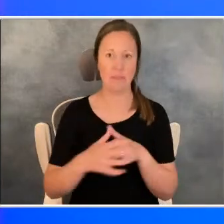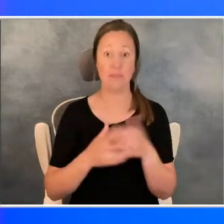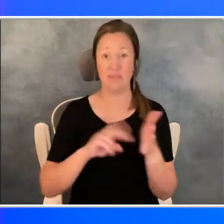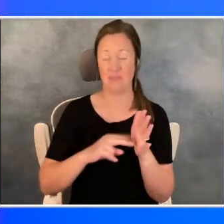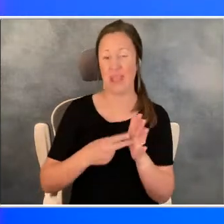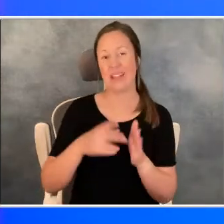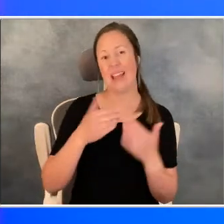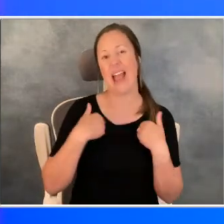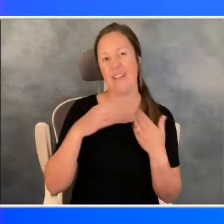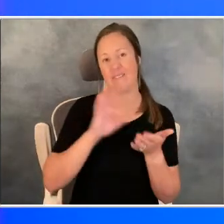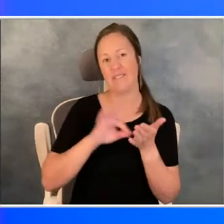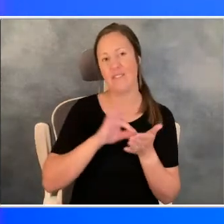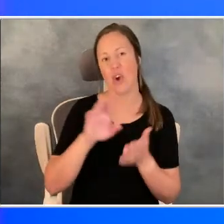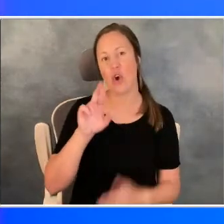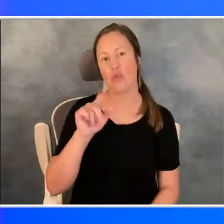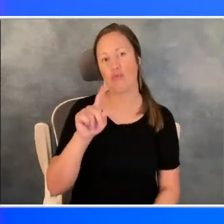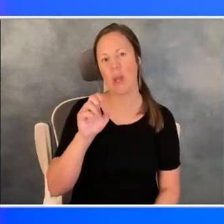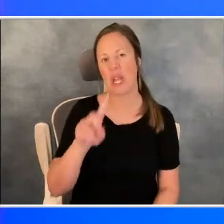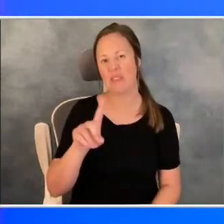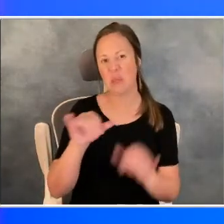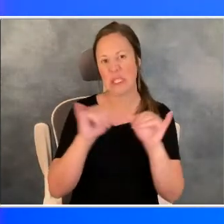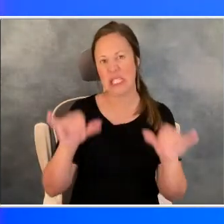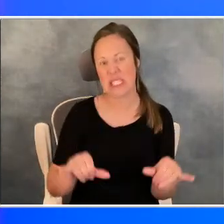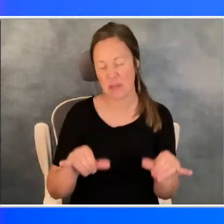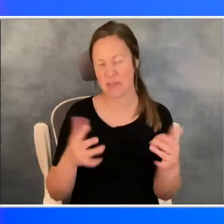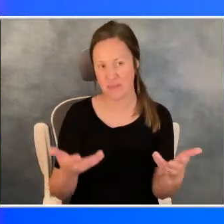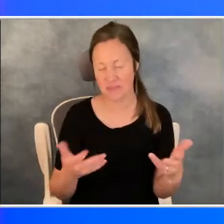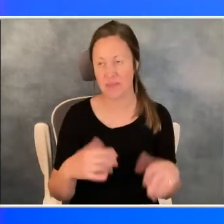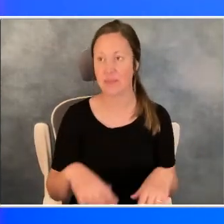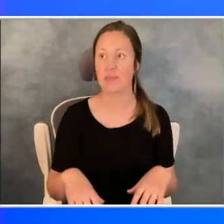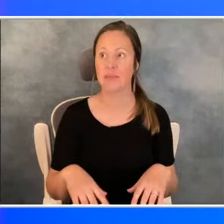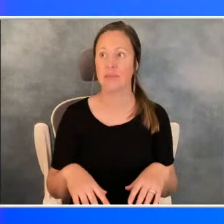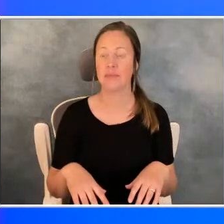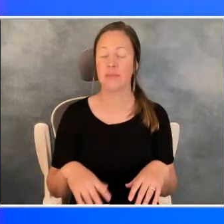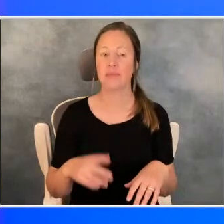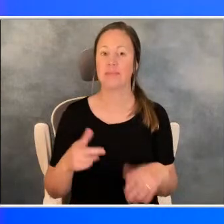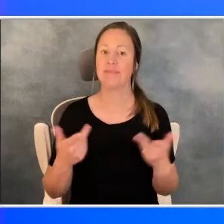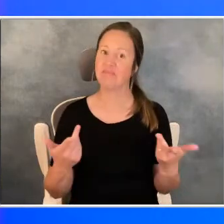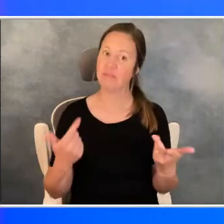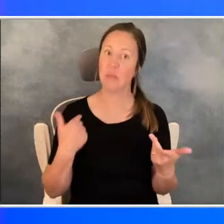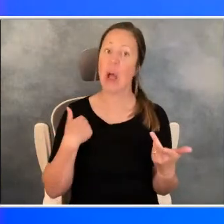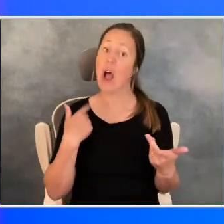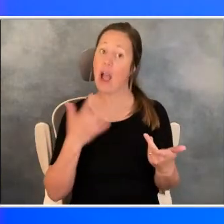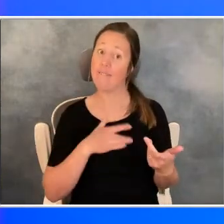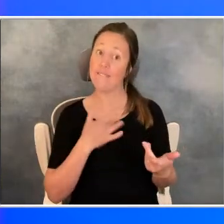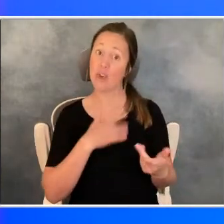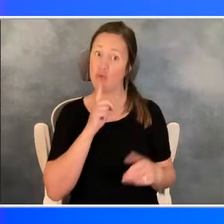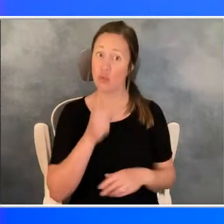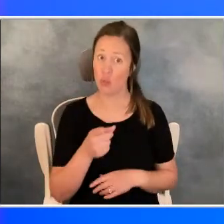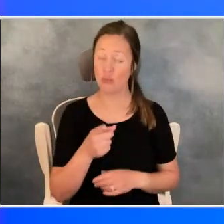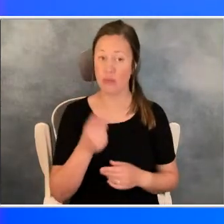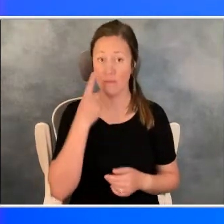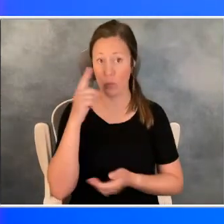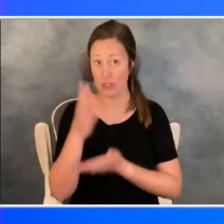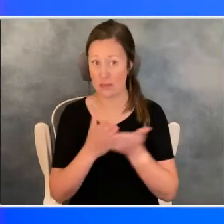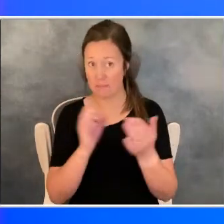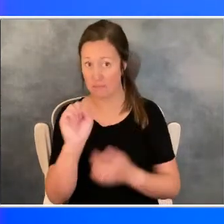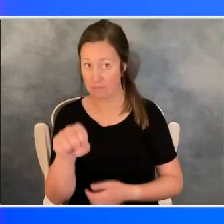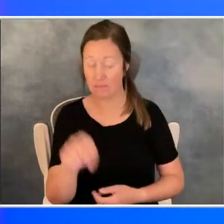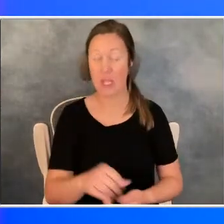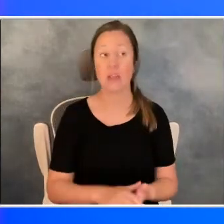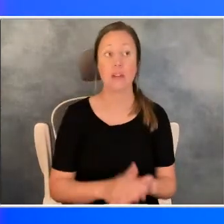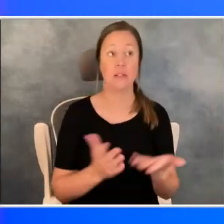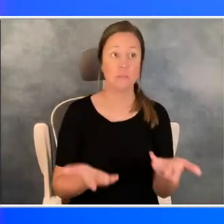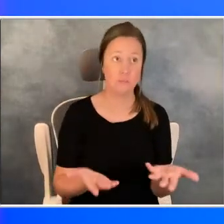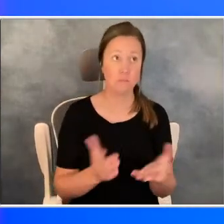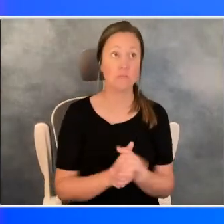They should work equivalently the same. Now, I say that as a pharmacist, and I think that is true and accurate. And everybody's body